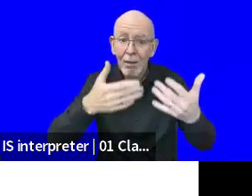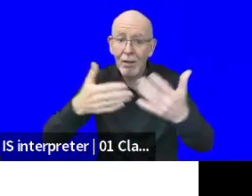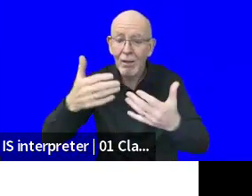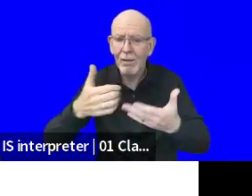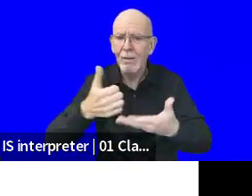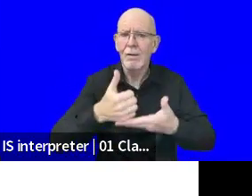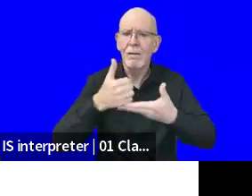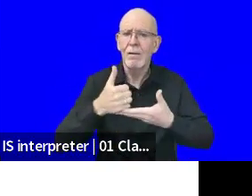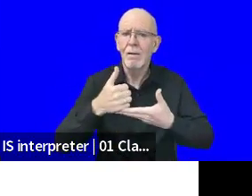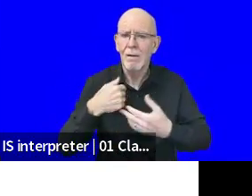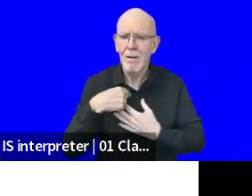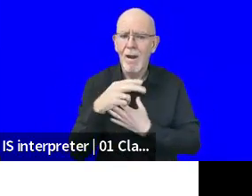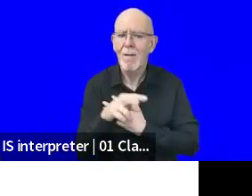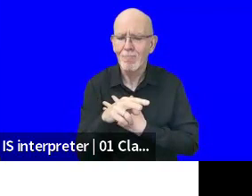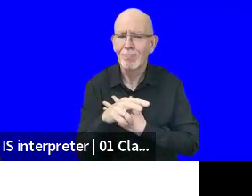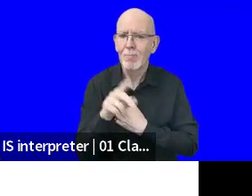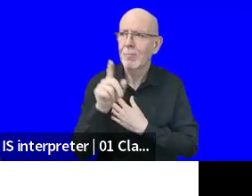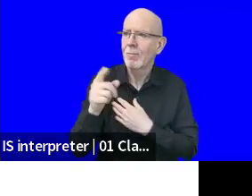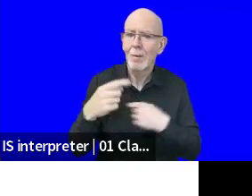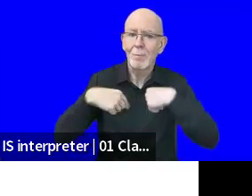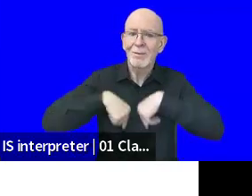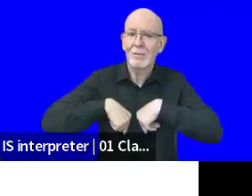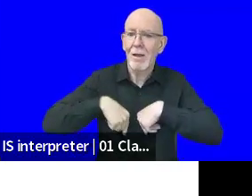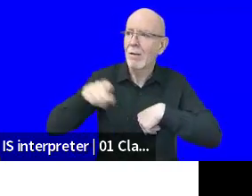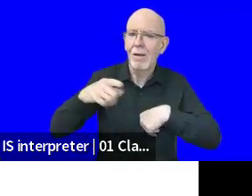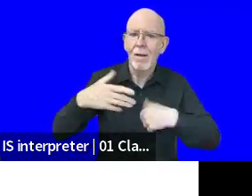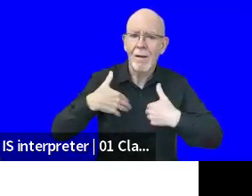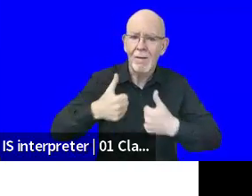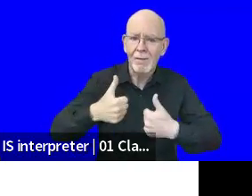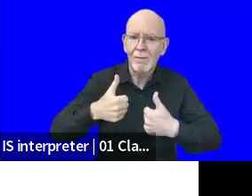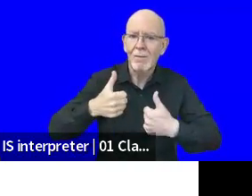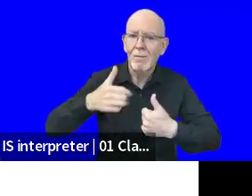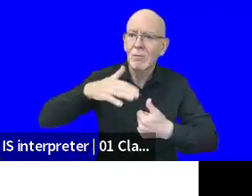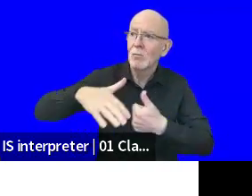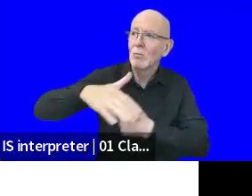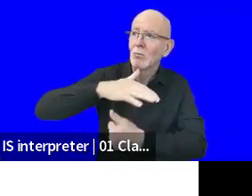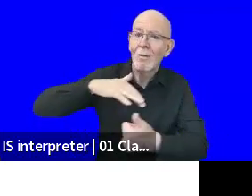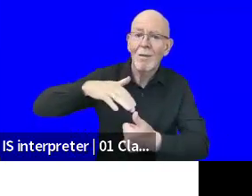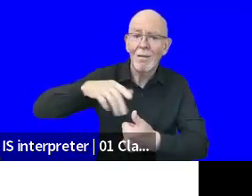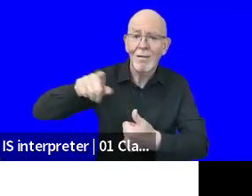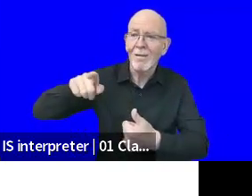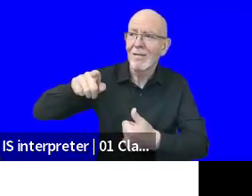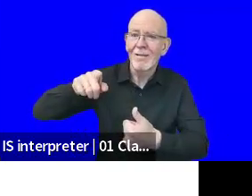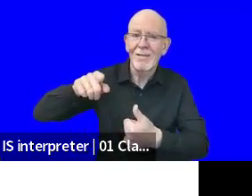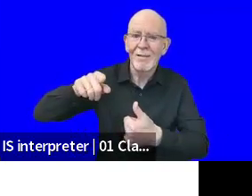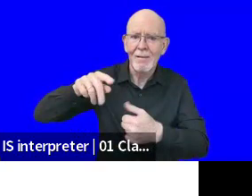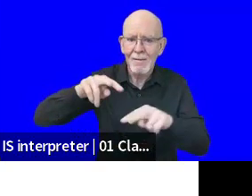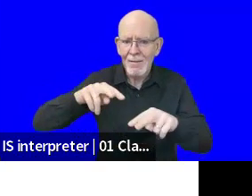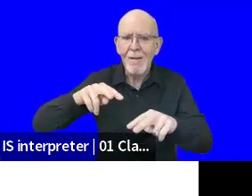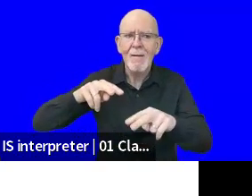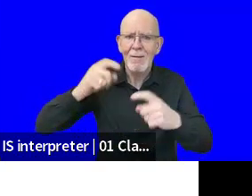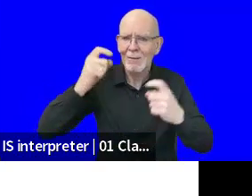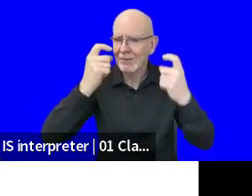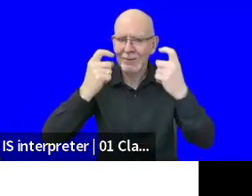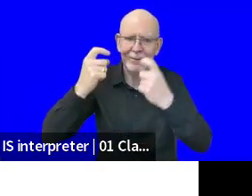Affairs to start thinking and planning a strategy how to optimize